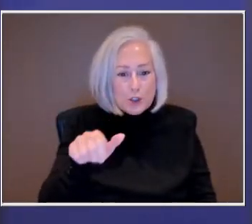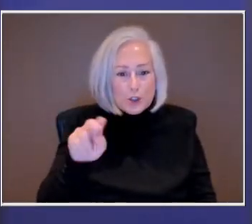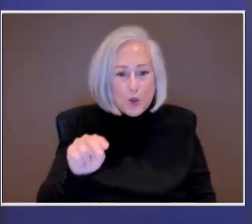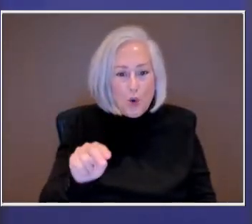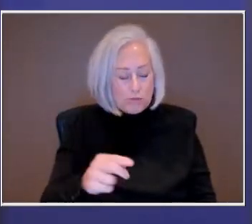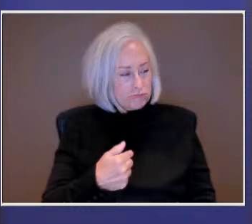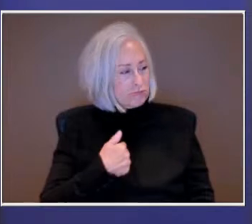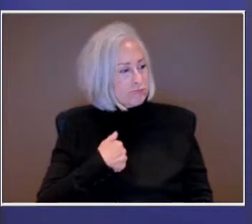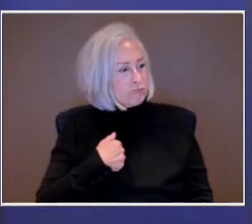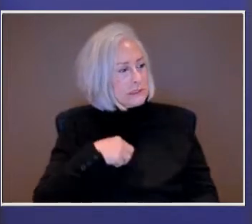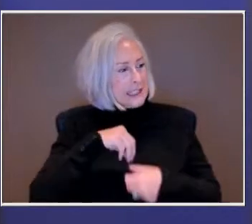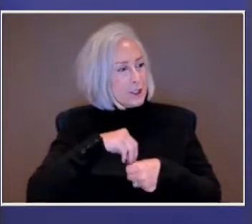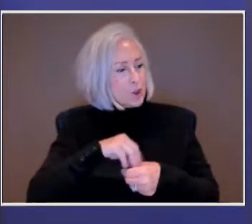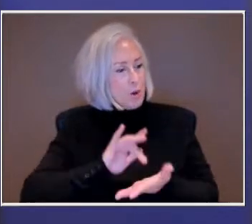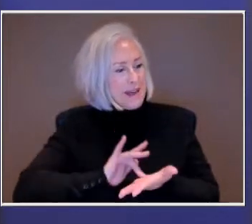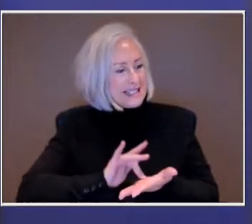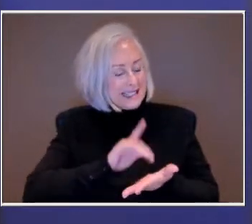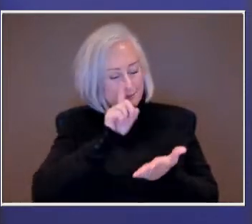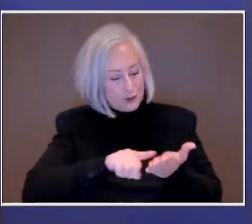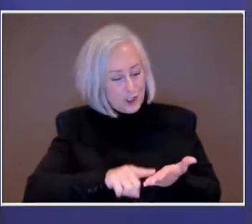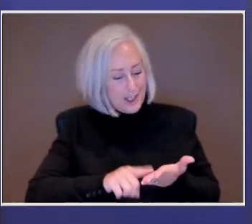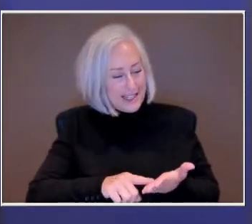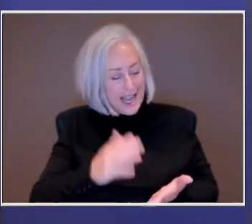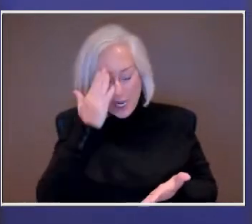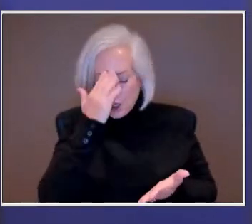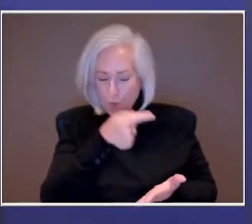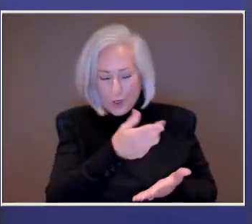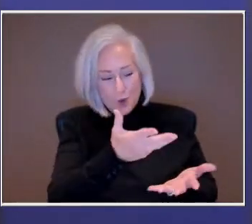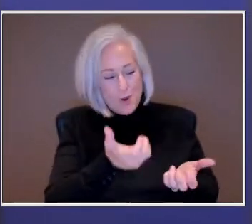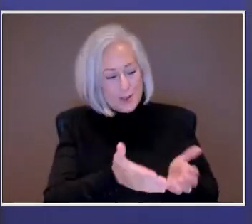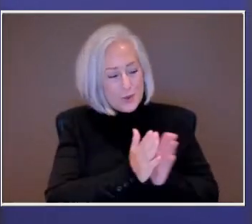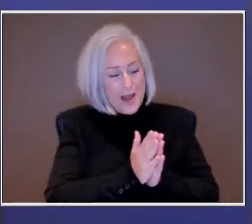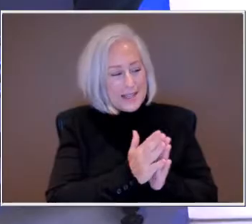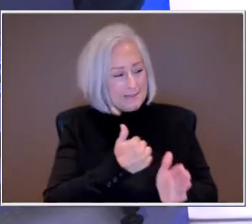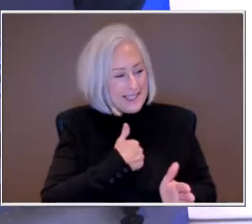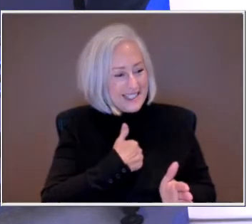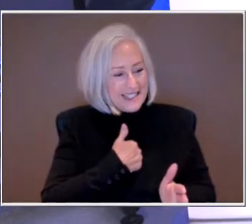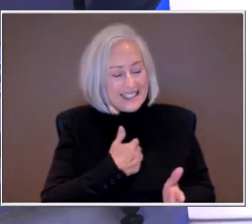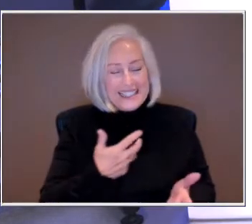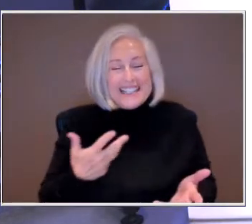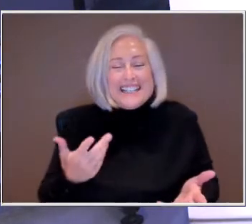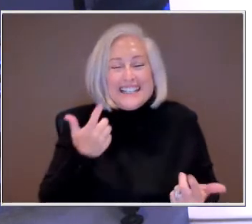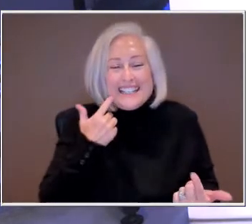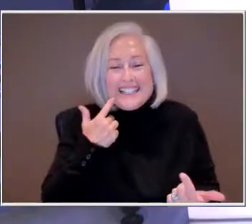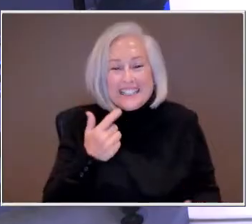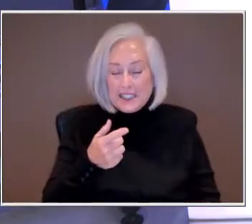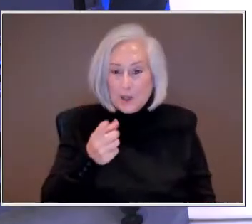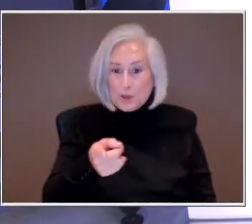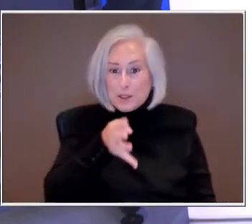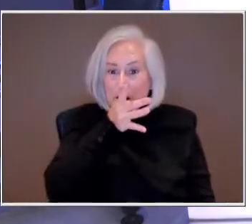things. He goes, "I know what you're going to ask me." And I go, "What's that?" Gosh. I'm alive, so. Was he babbling that to you? Were you there as he was waking up